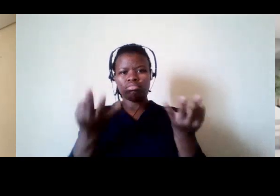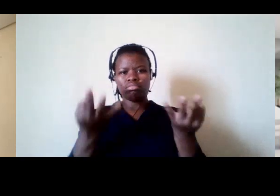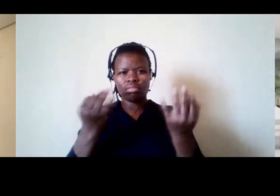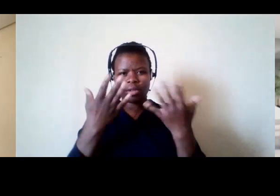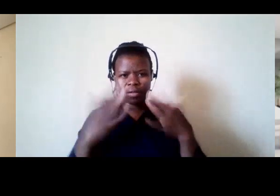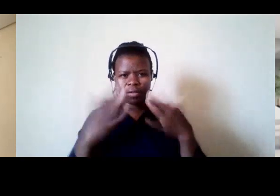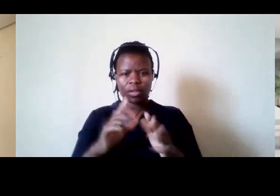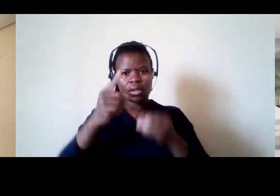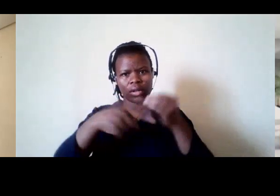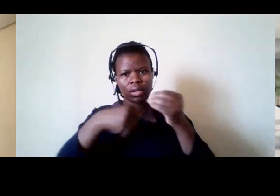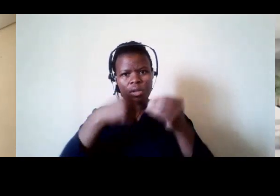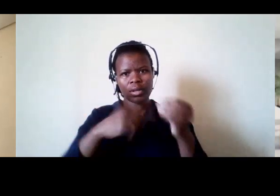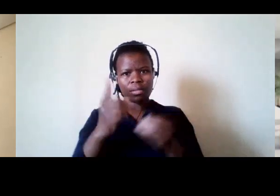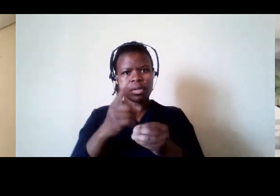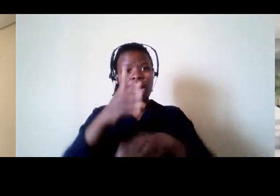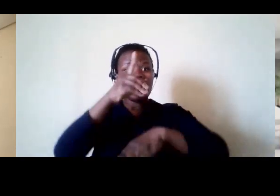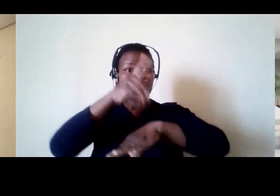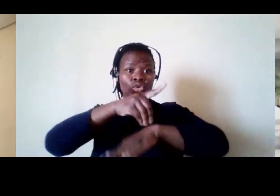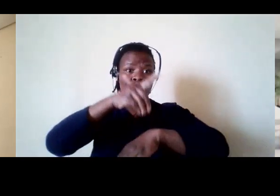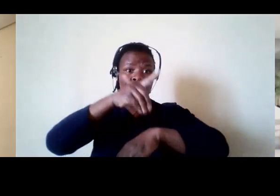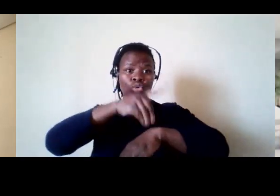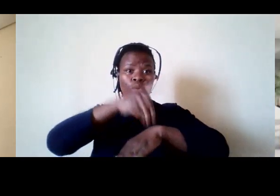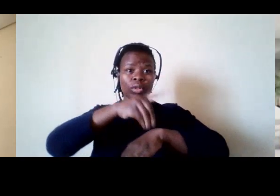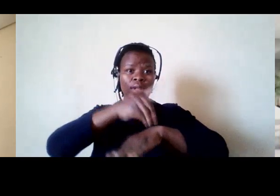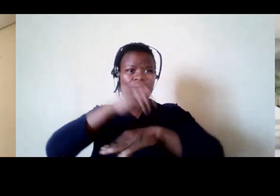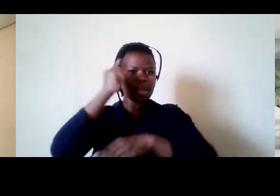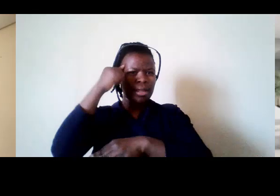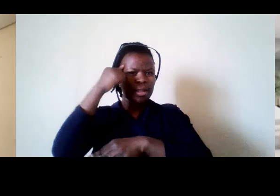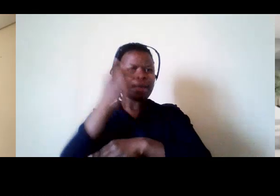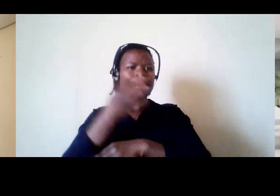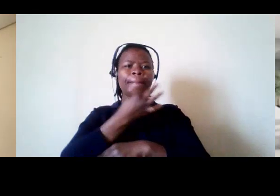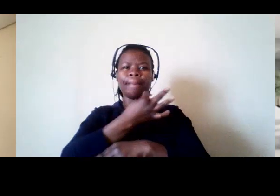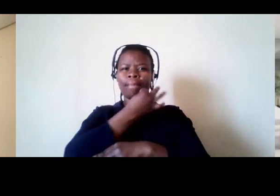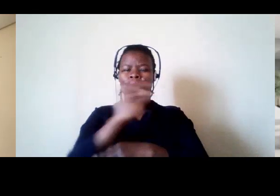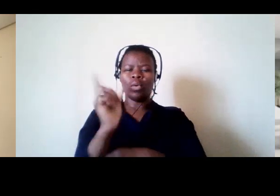about doctors, I think that you're saying that